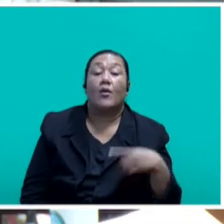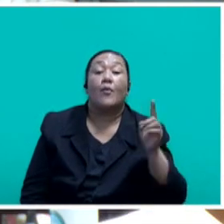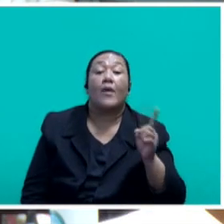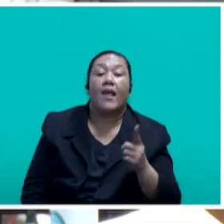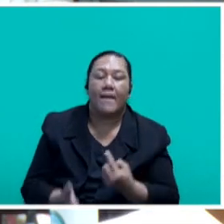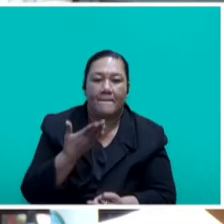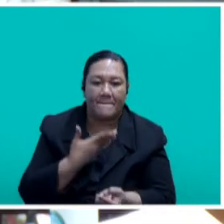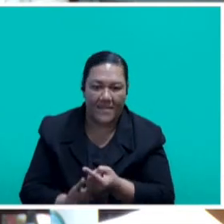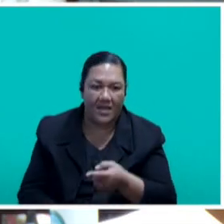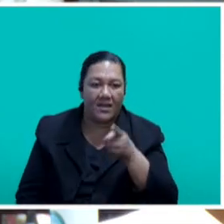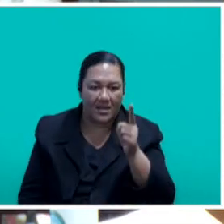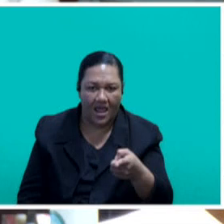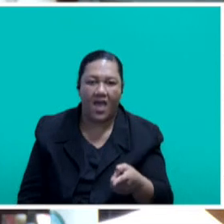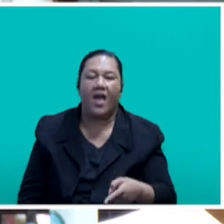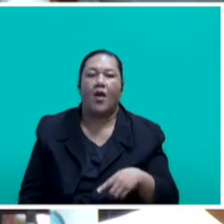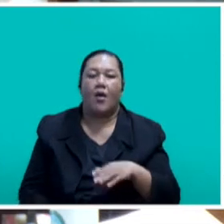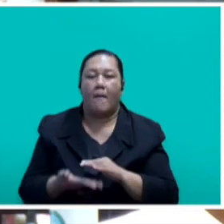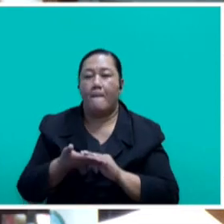whooping $4 billion,